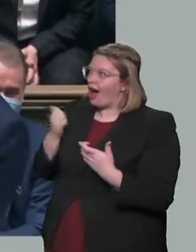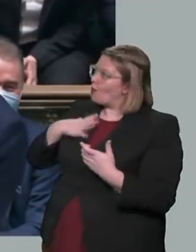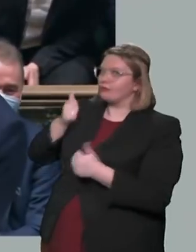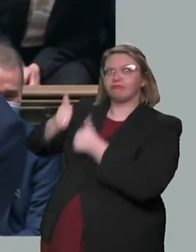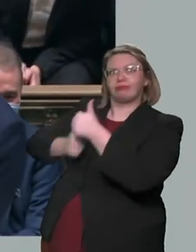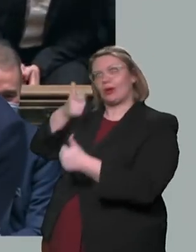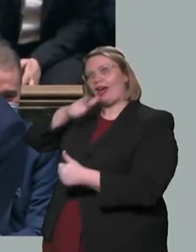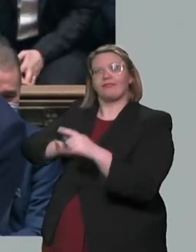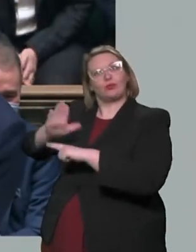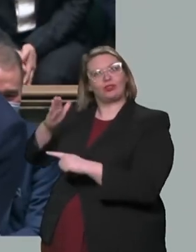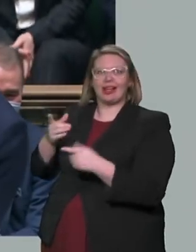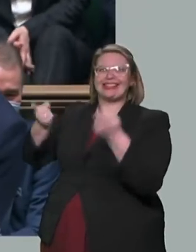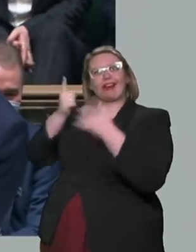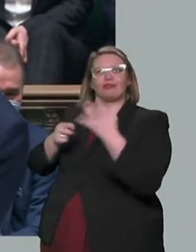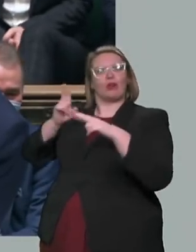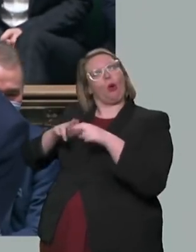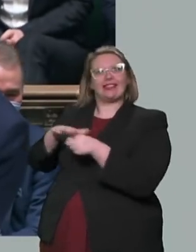well. But what we are